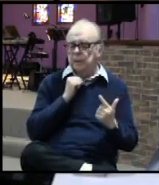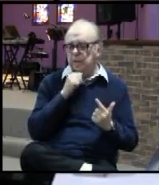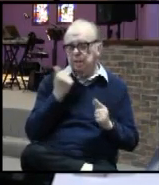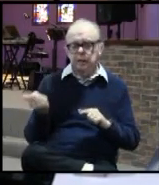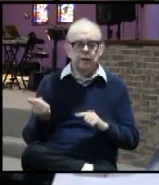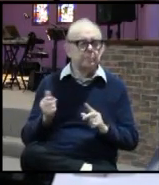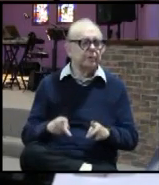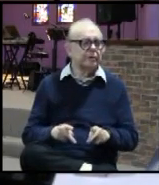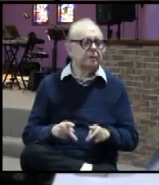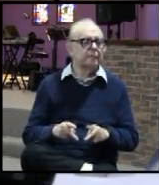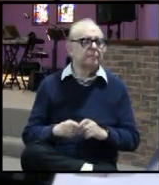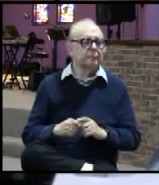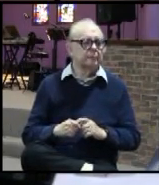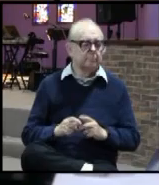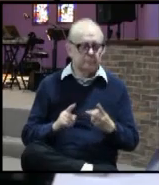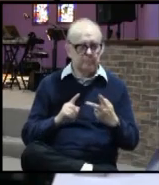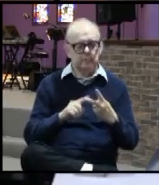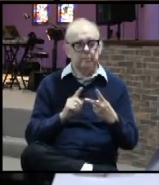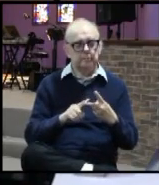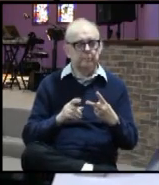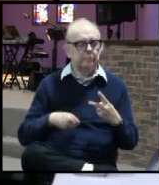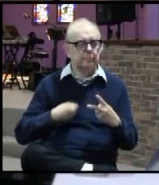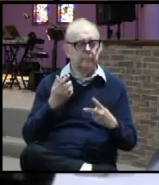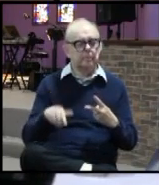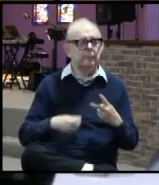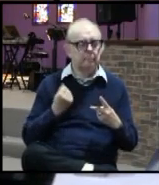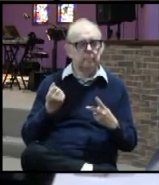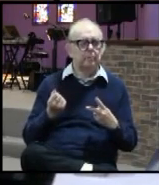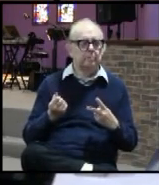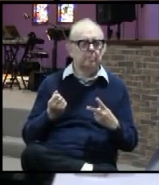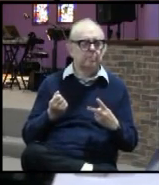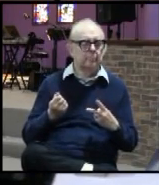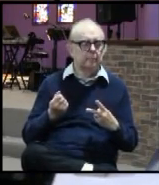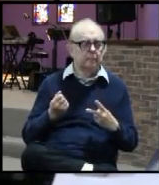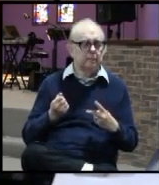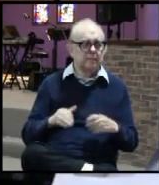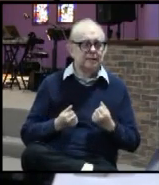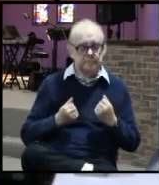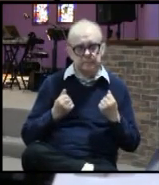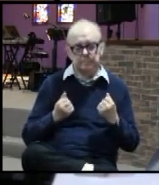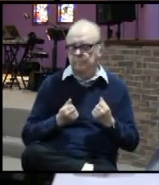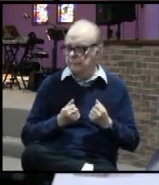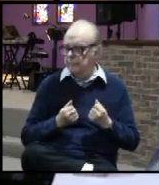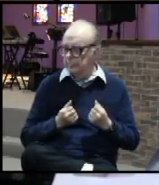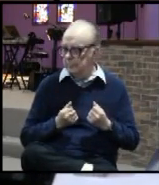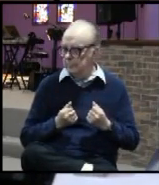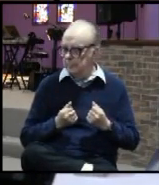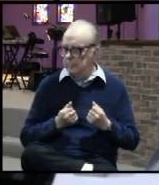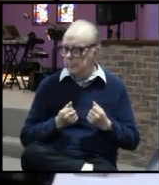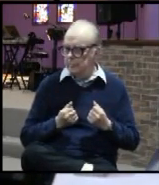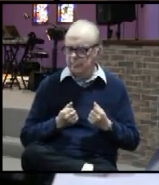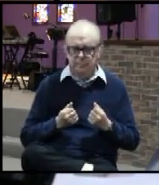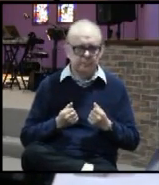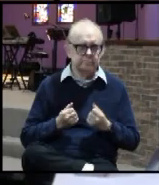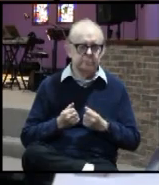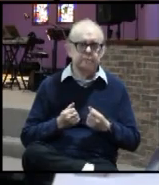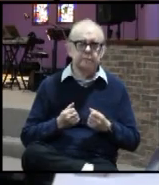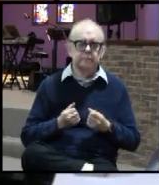else take it down. Secondly, he gave his life, he gave up his life confidently. Okay?